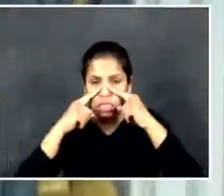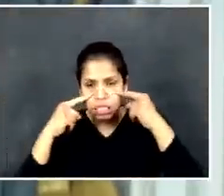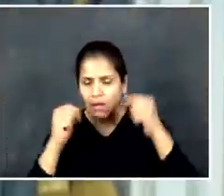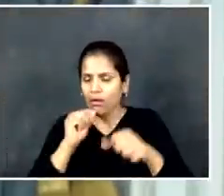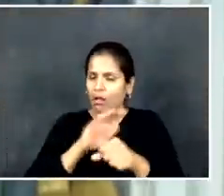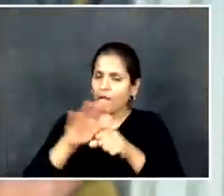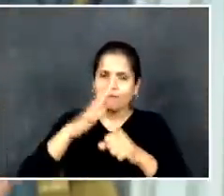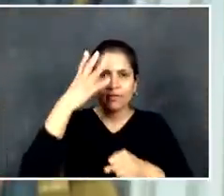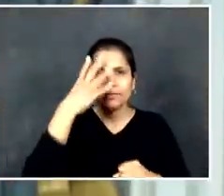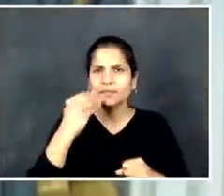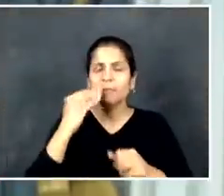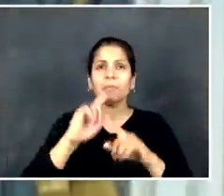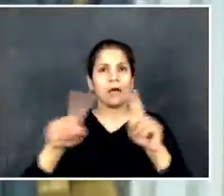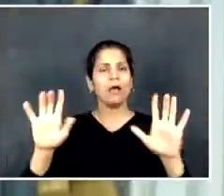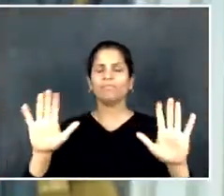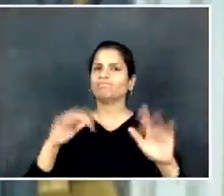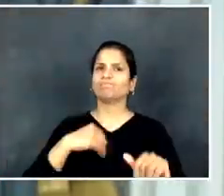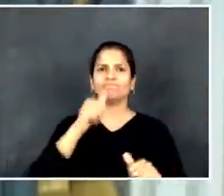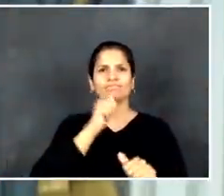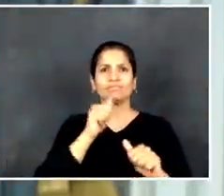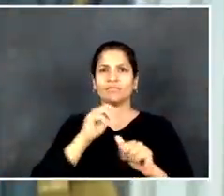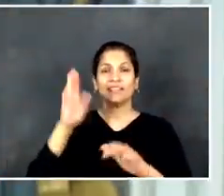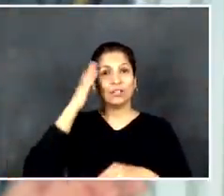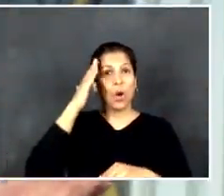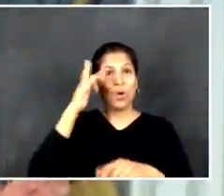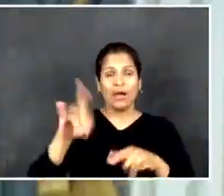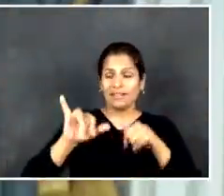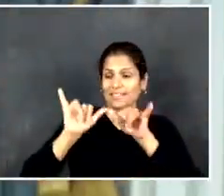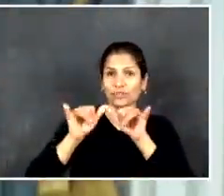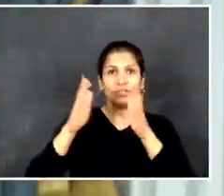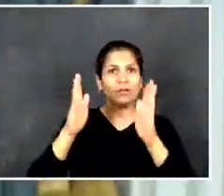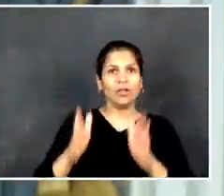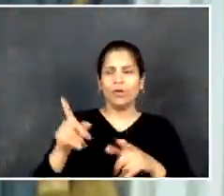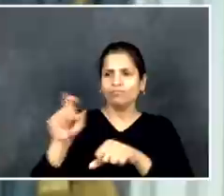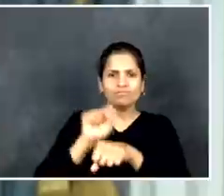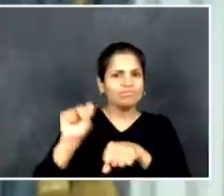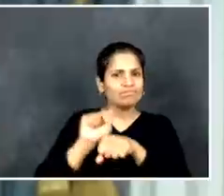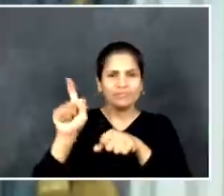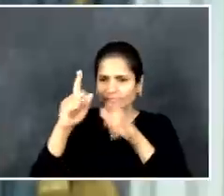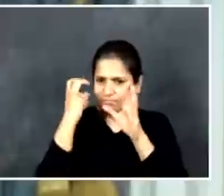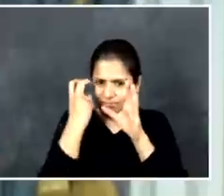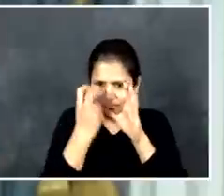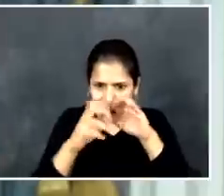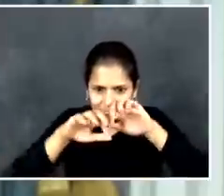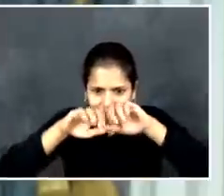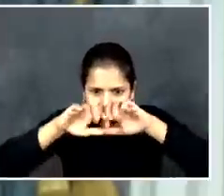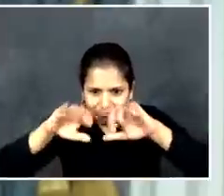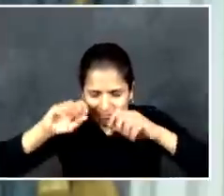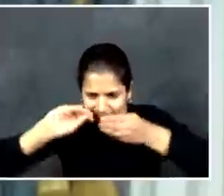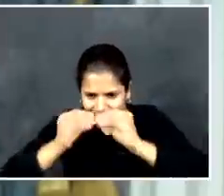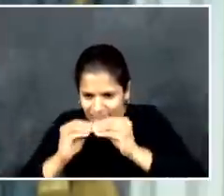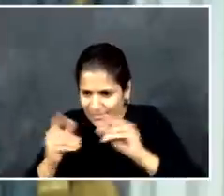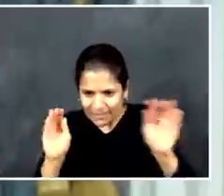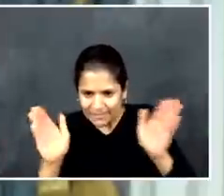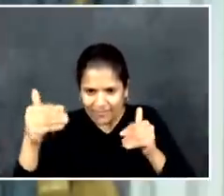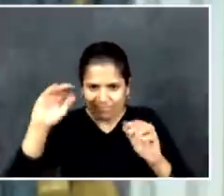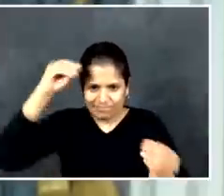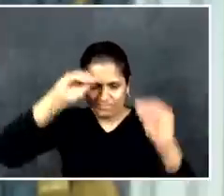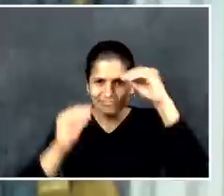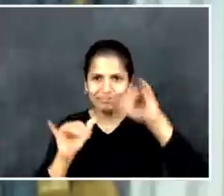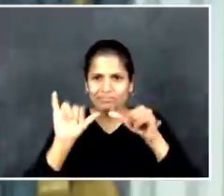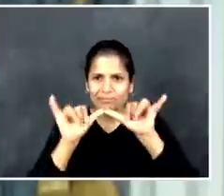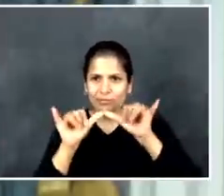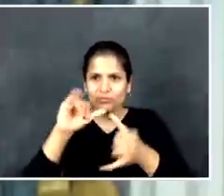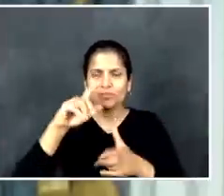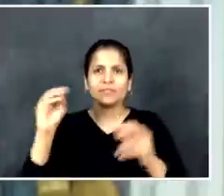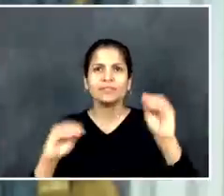what everyone, that's what Marcel's group at 10X Beta does. We walk up to his studio all the time with a napkin sketch and say, you think we can build this thing? And that's